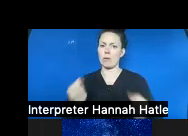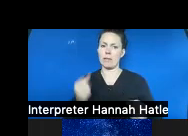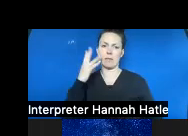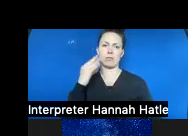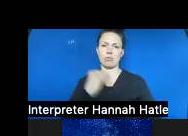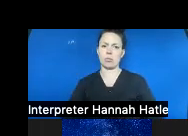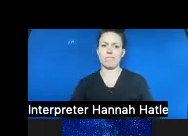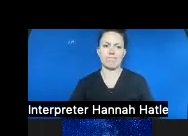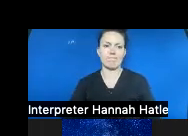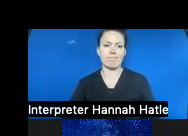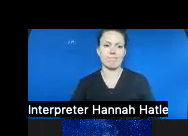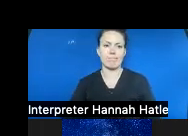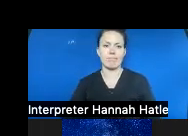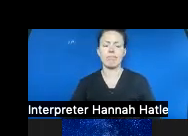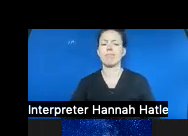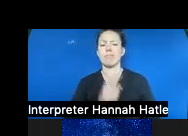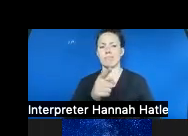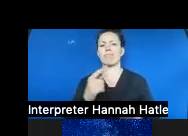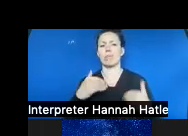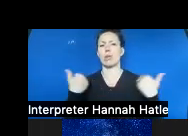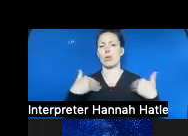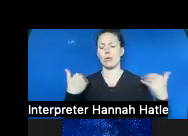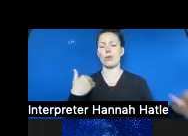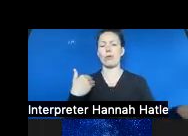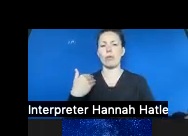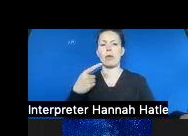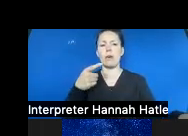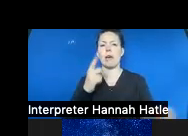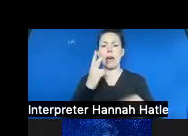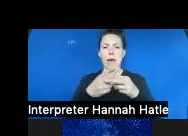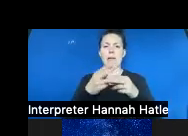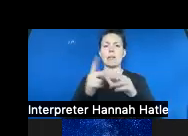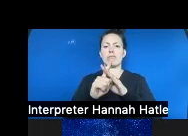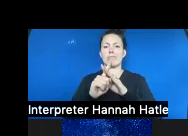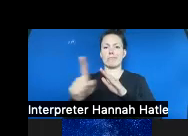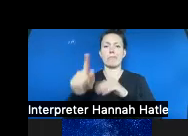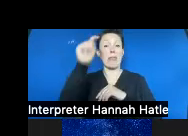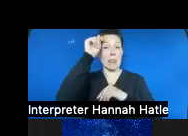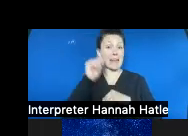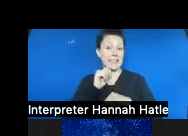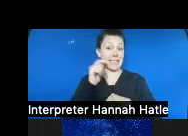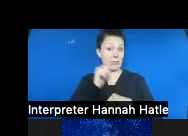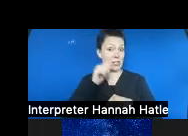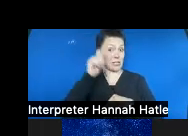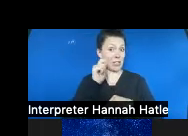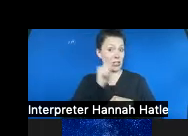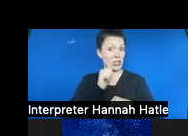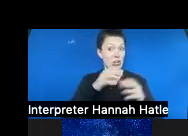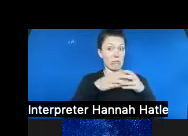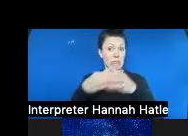So youth, I had talked about that runaway teen pact. It was a recruiting